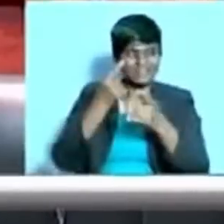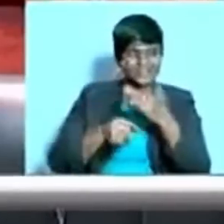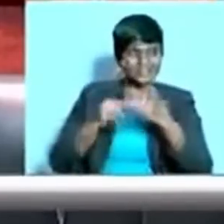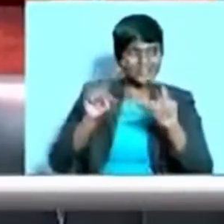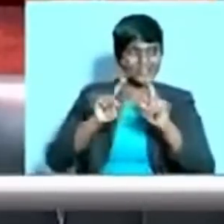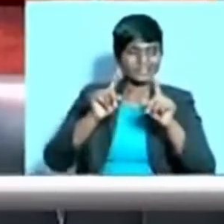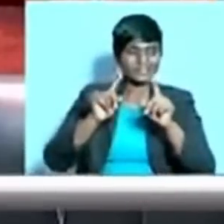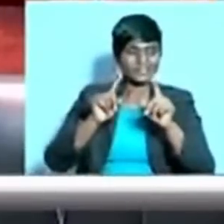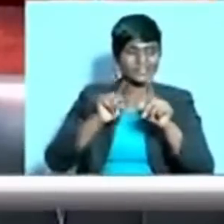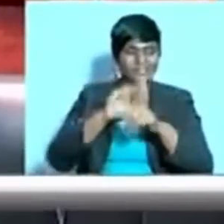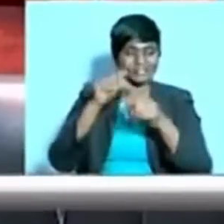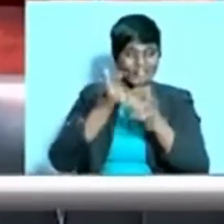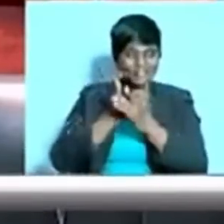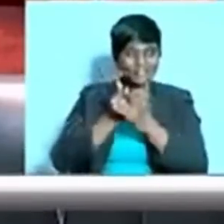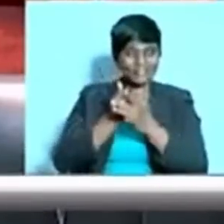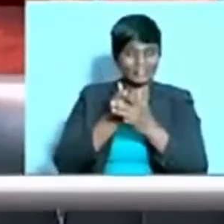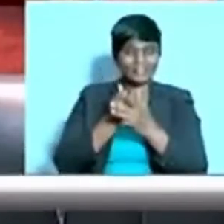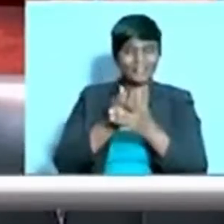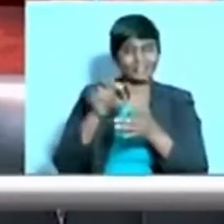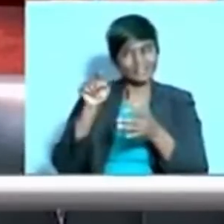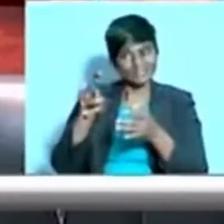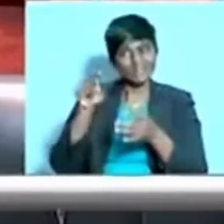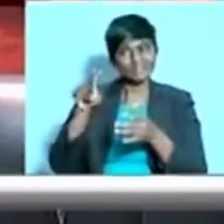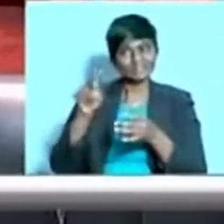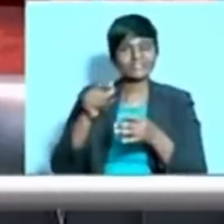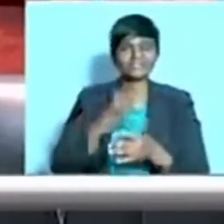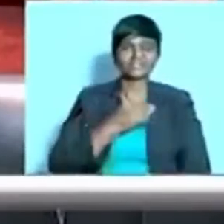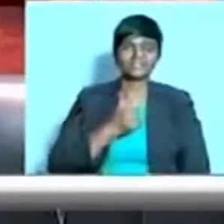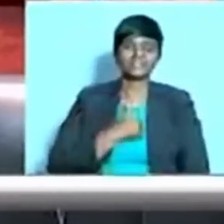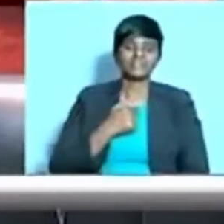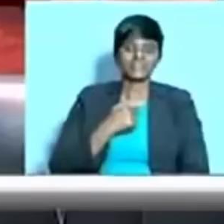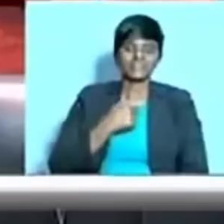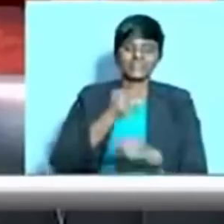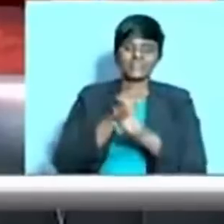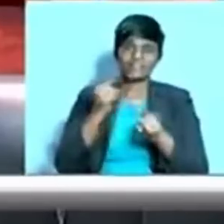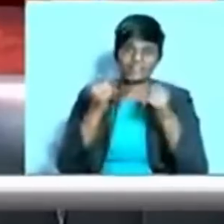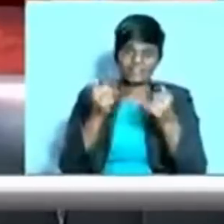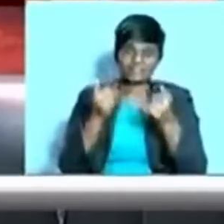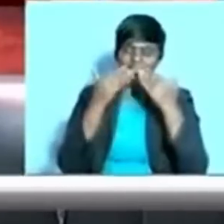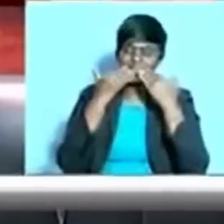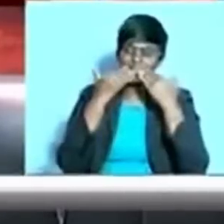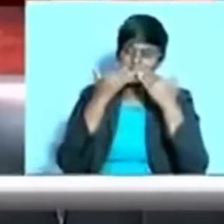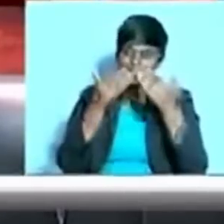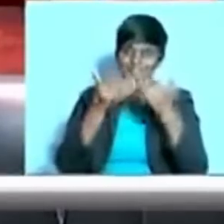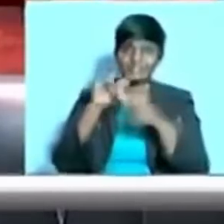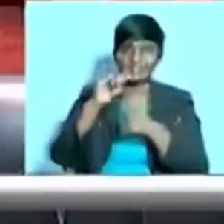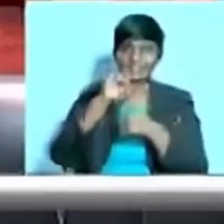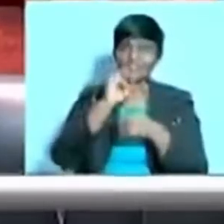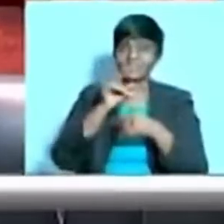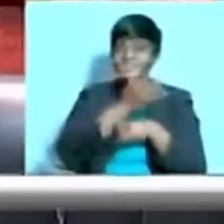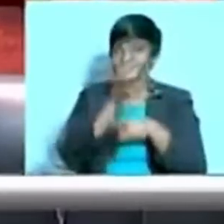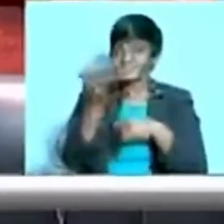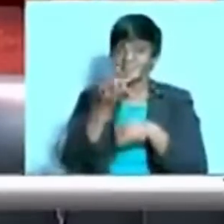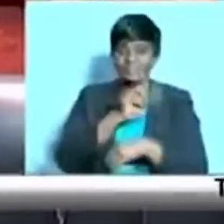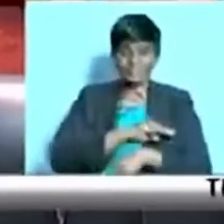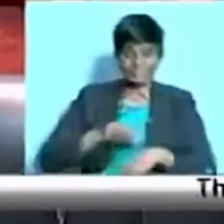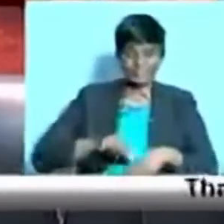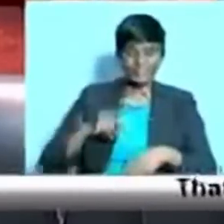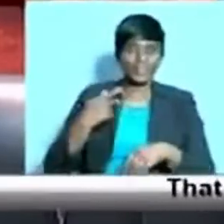where apology is needed. So I just want to really thank that members